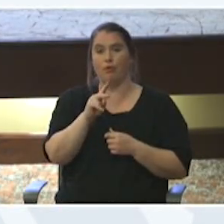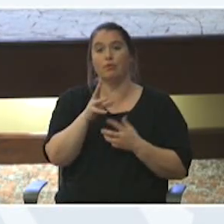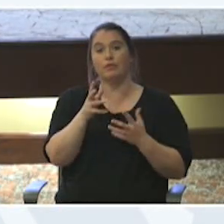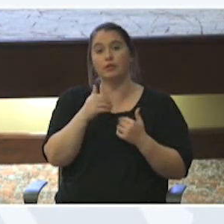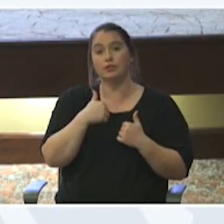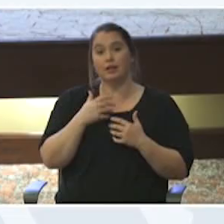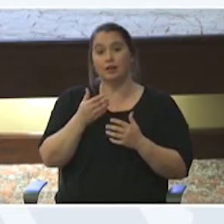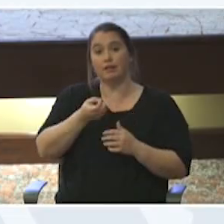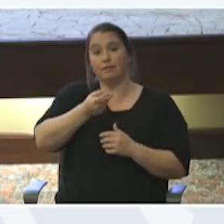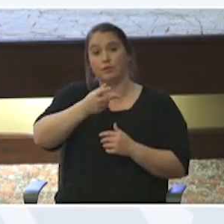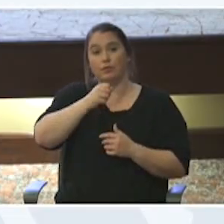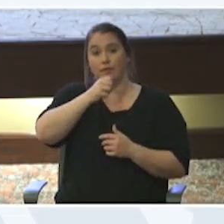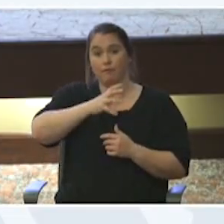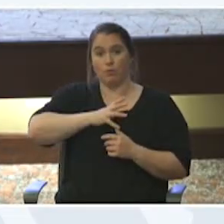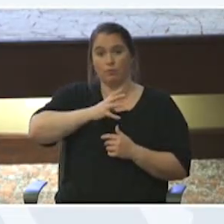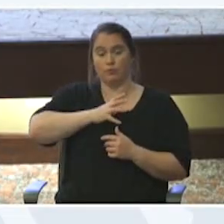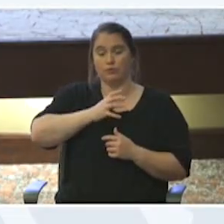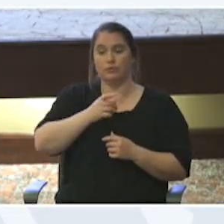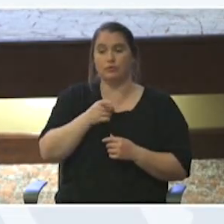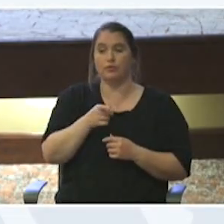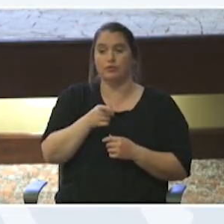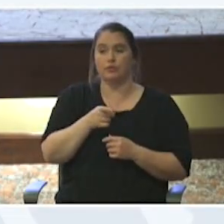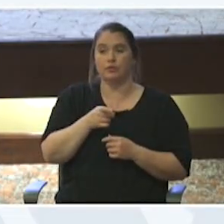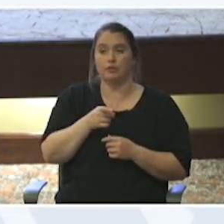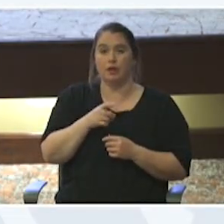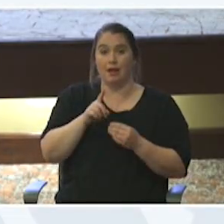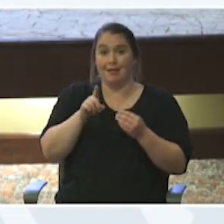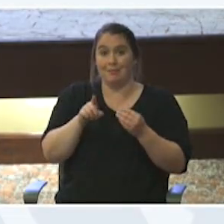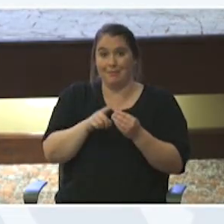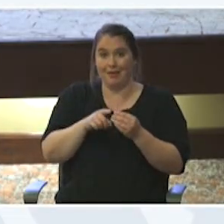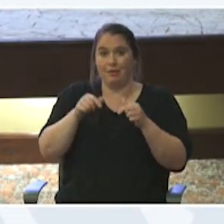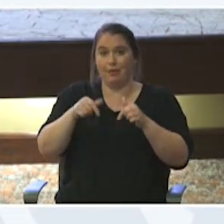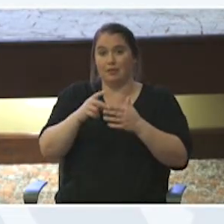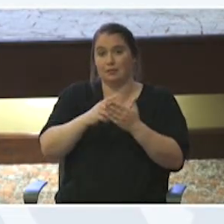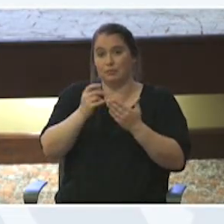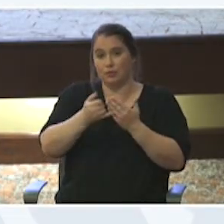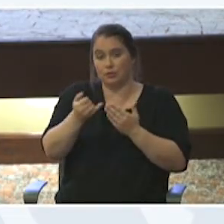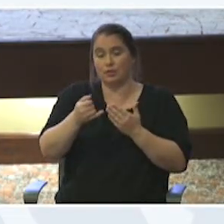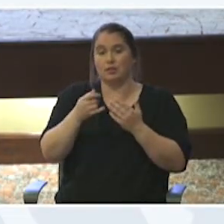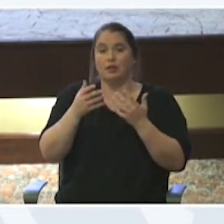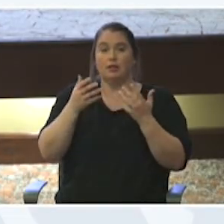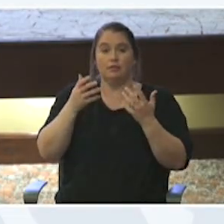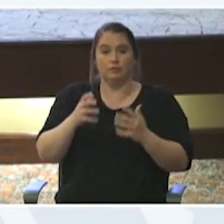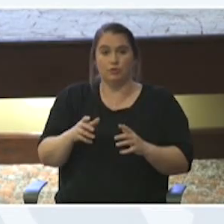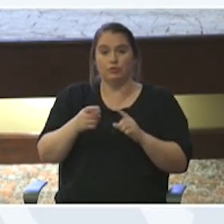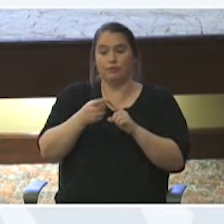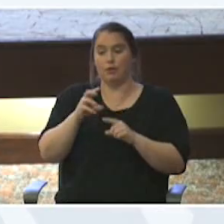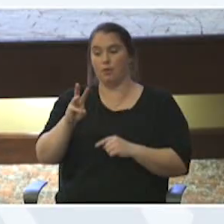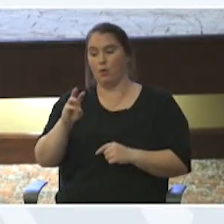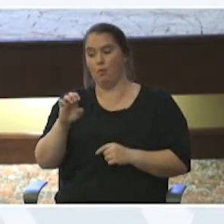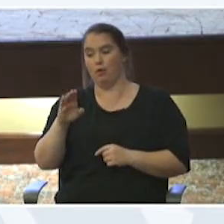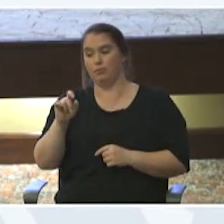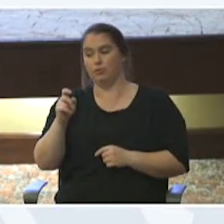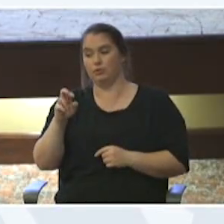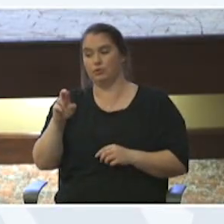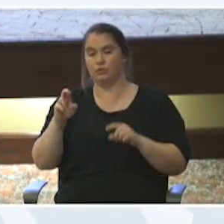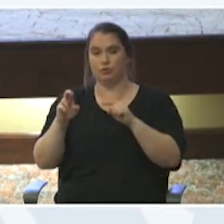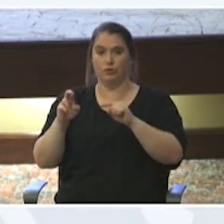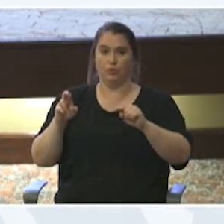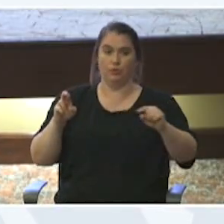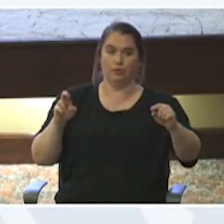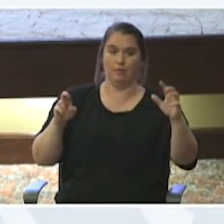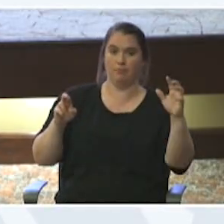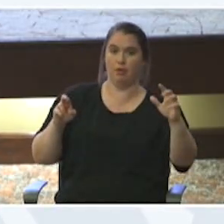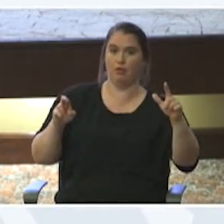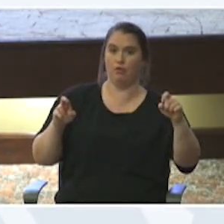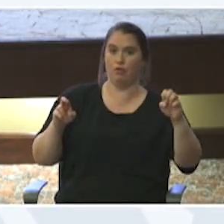informals on this project. It does extend from Webster Avenue all the way to Baylor Law Center.